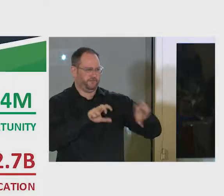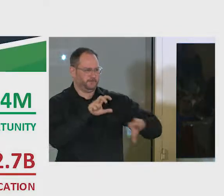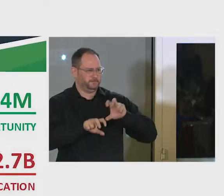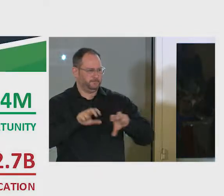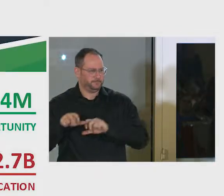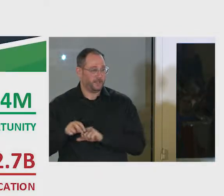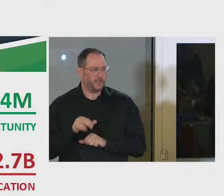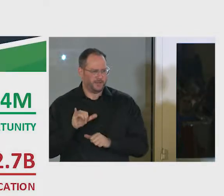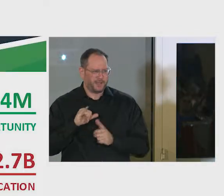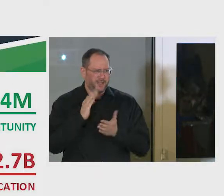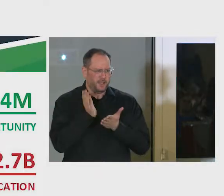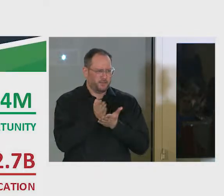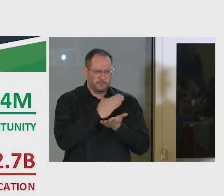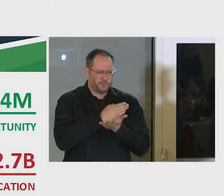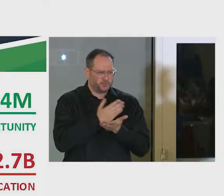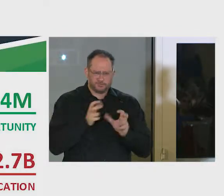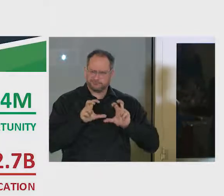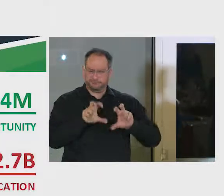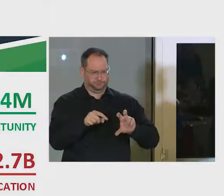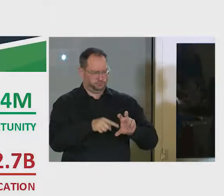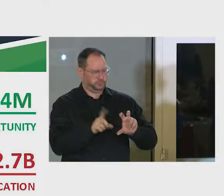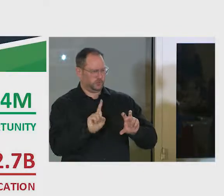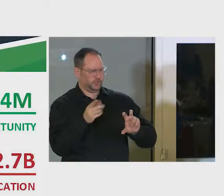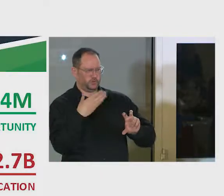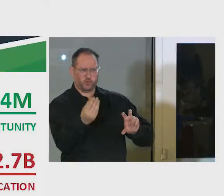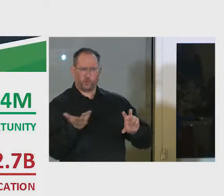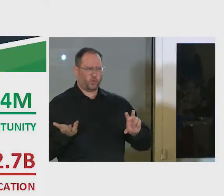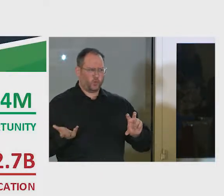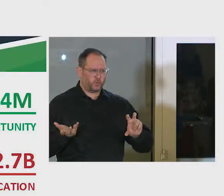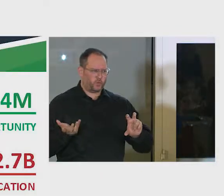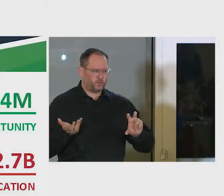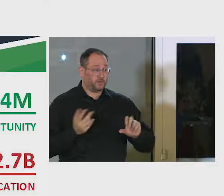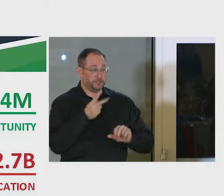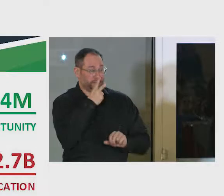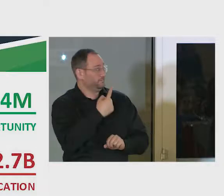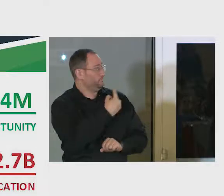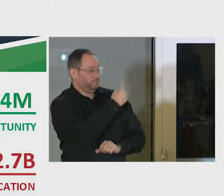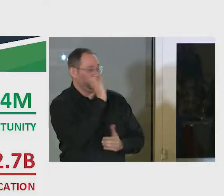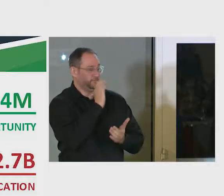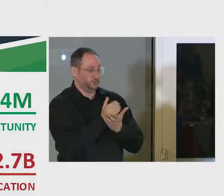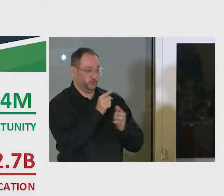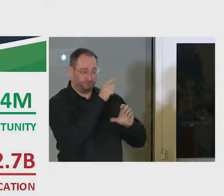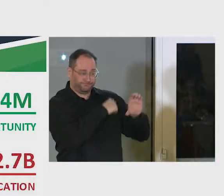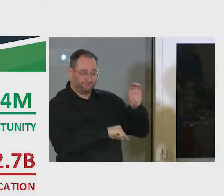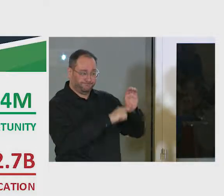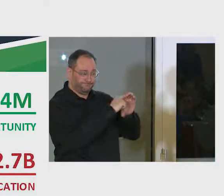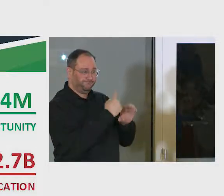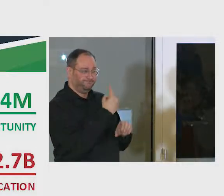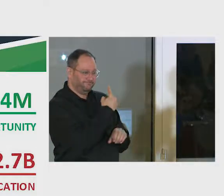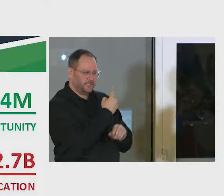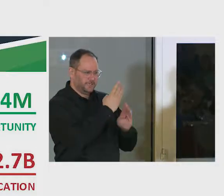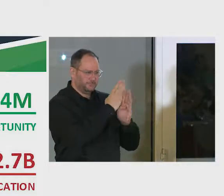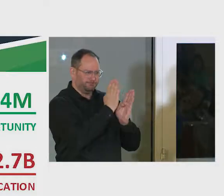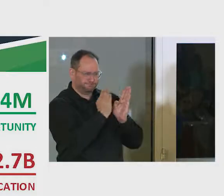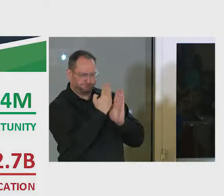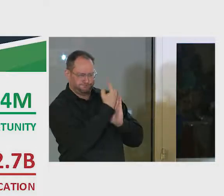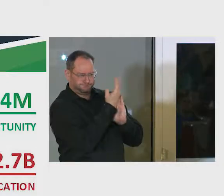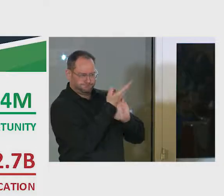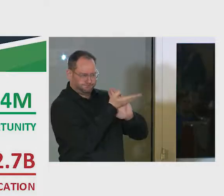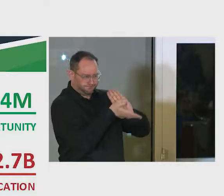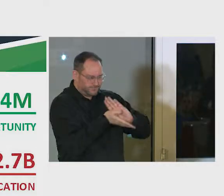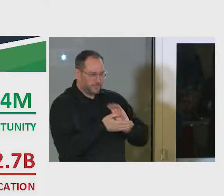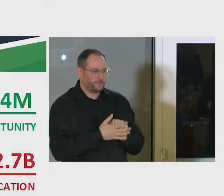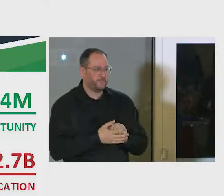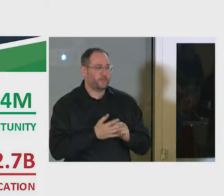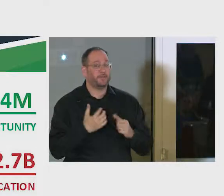go? Well, as you can see, the largest share of this funding goes to support our health and human services. These are programs